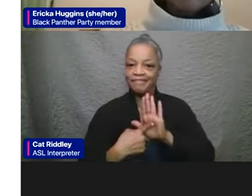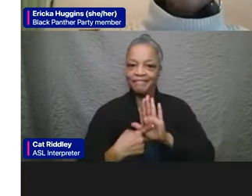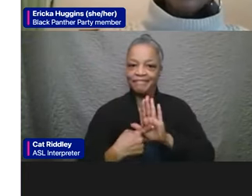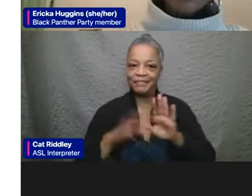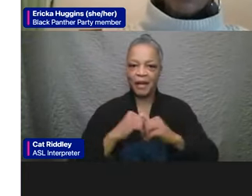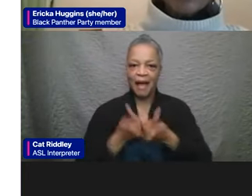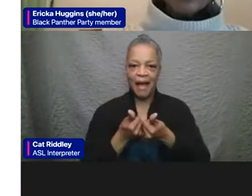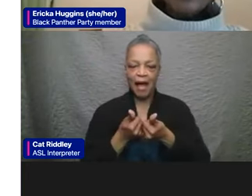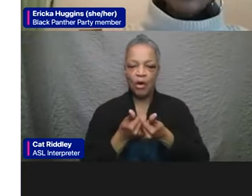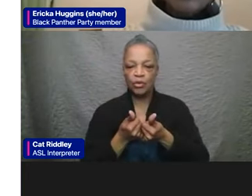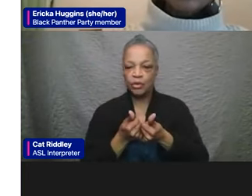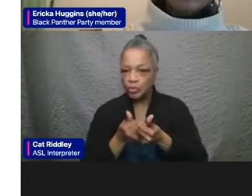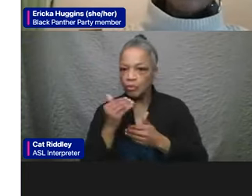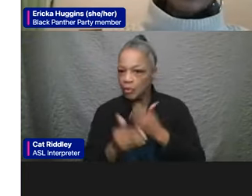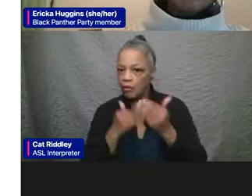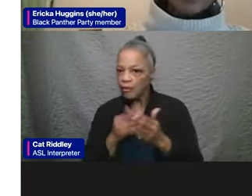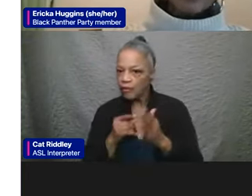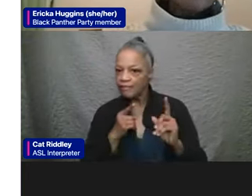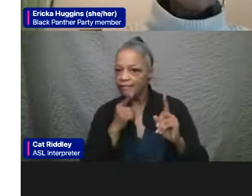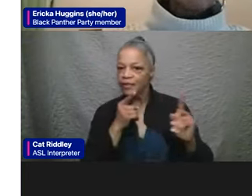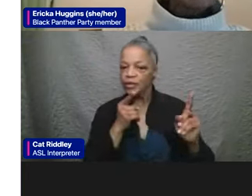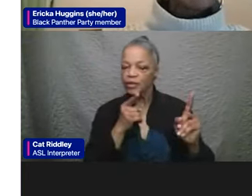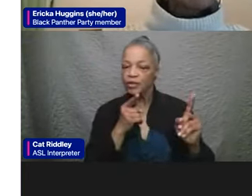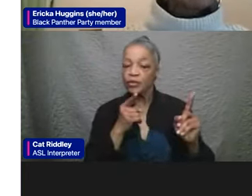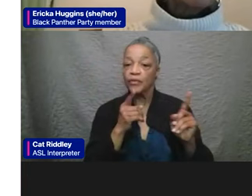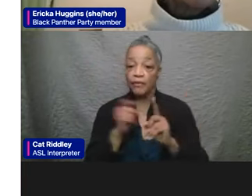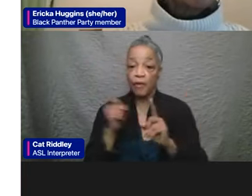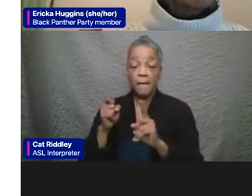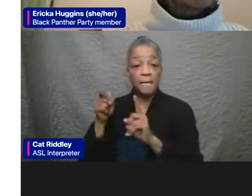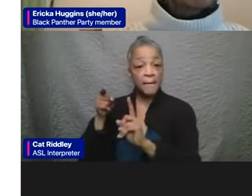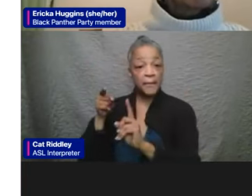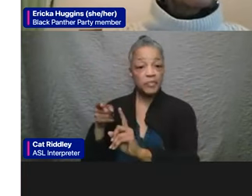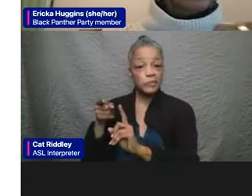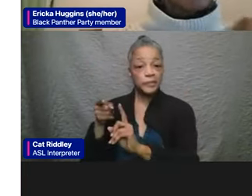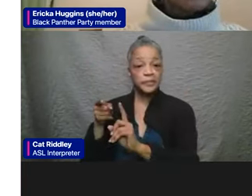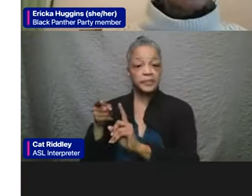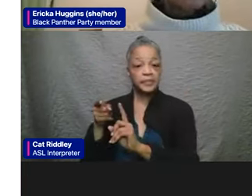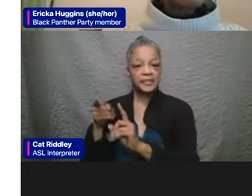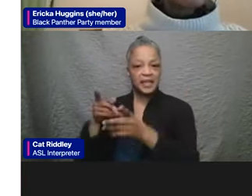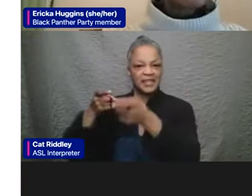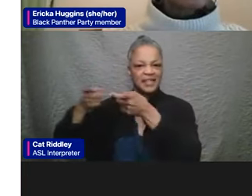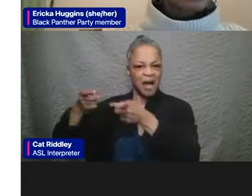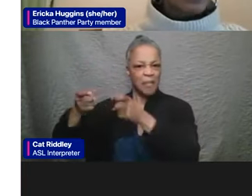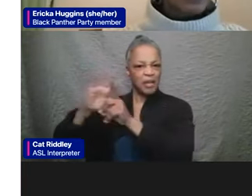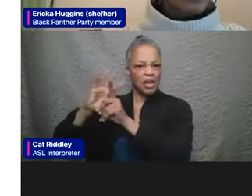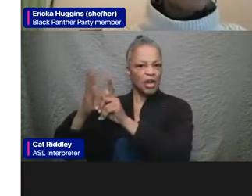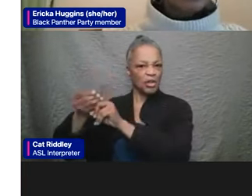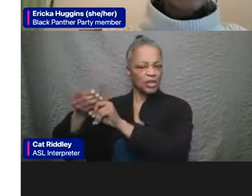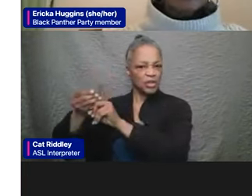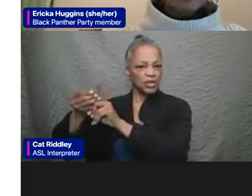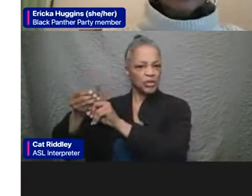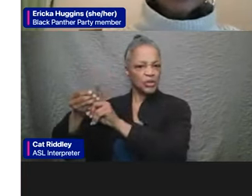to move toward shifting away from the dominant culture